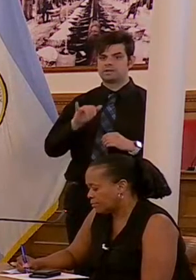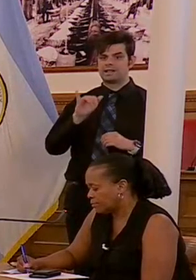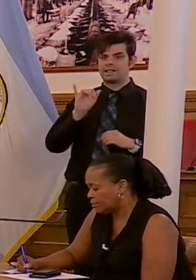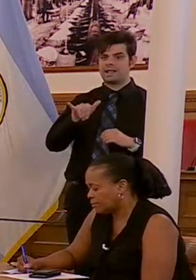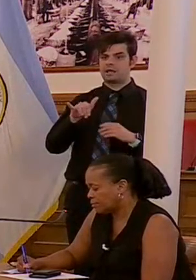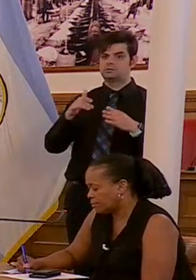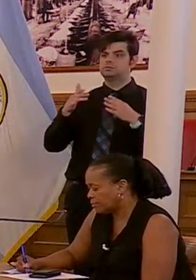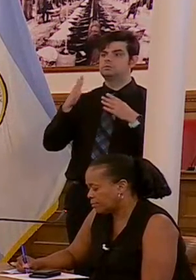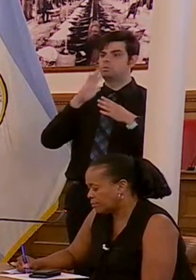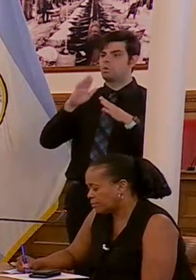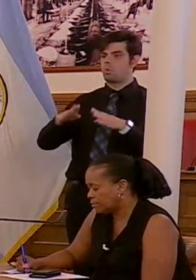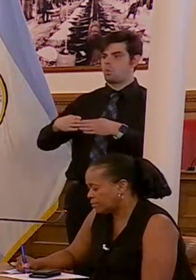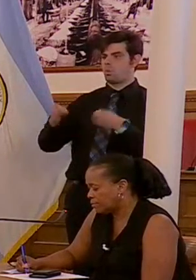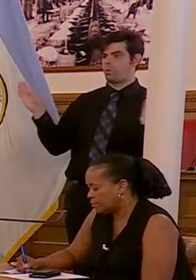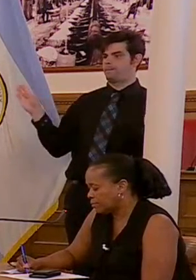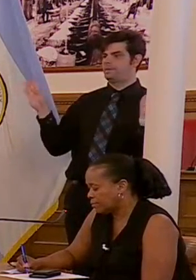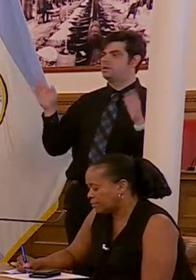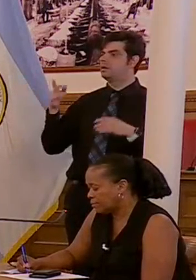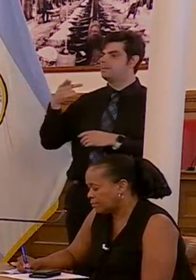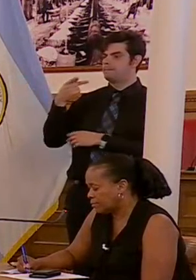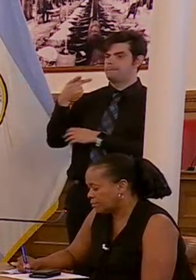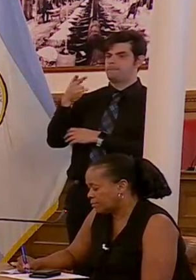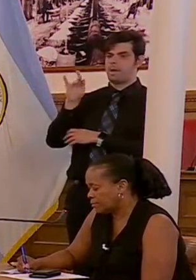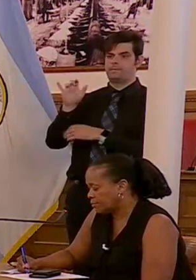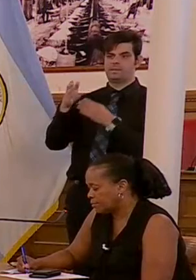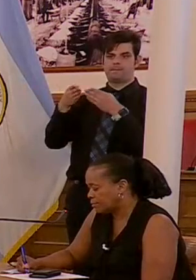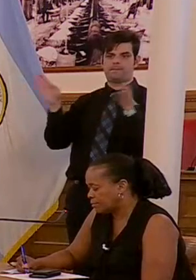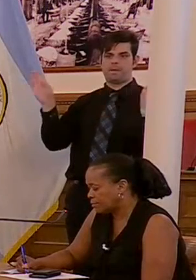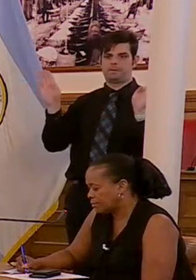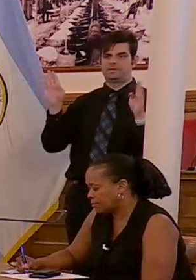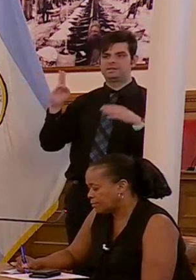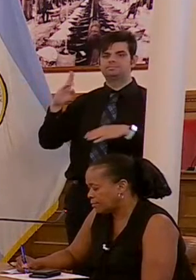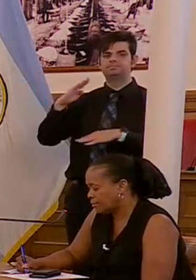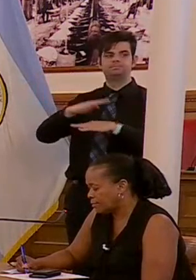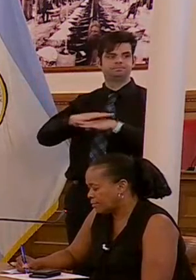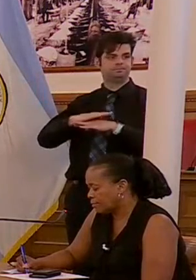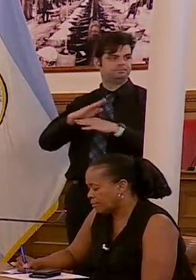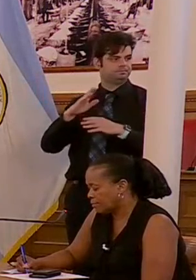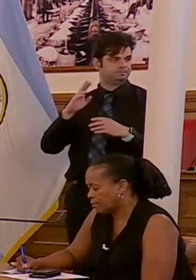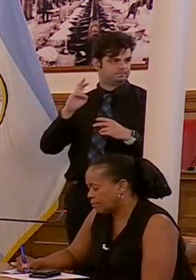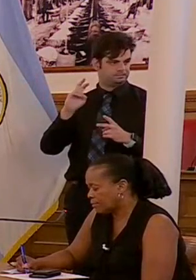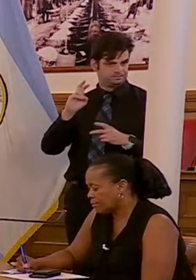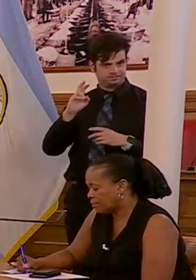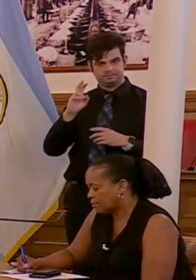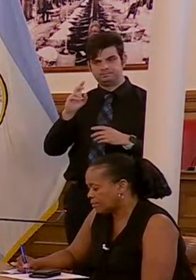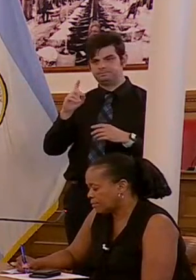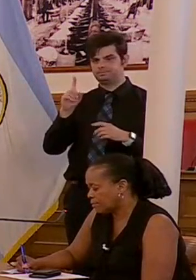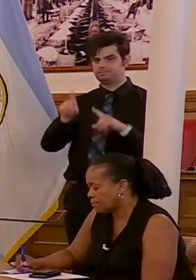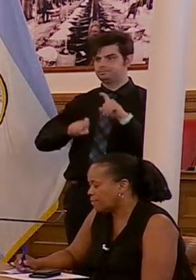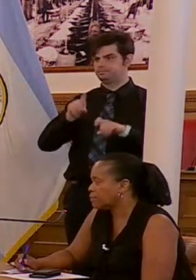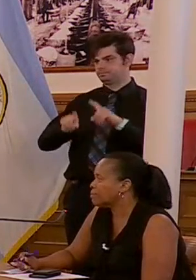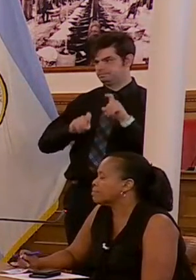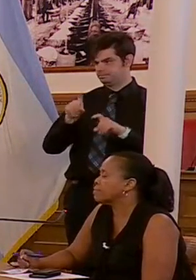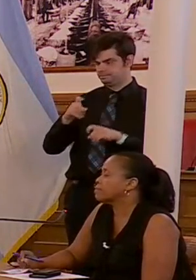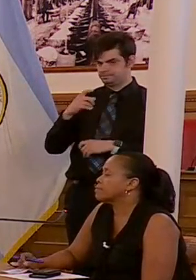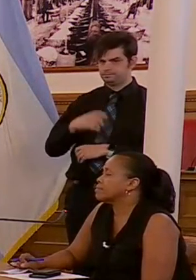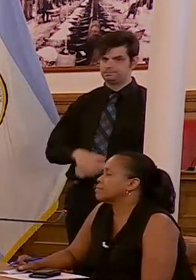a public hearing where people would be able to view what happens. Again, we believe that transparency is our friend, and we would